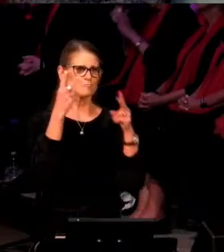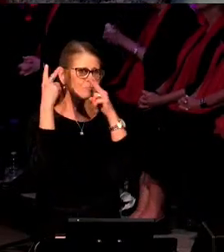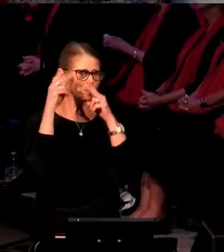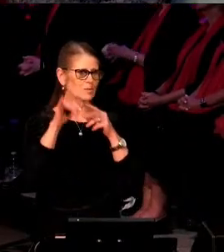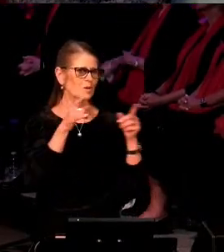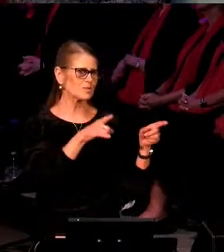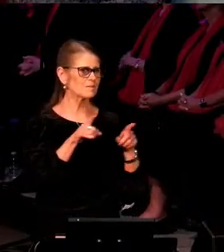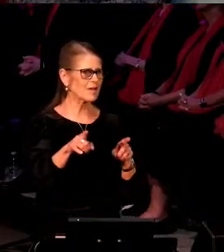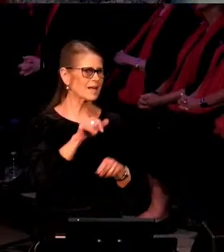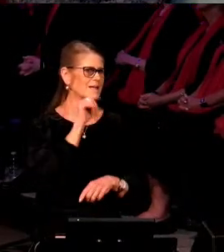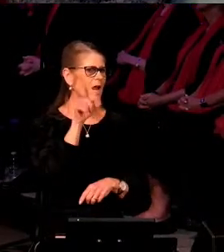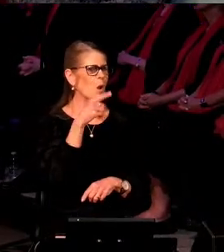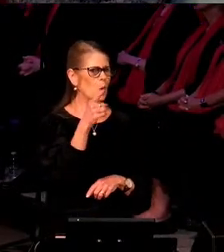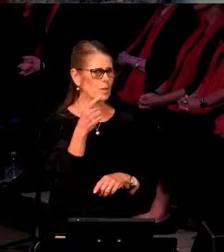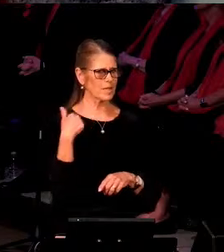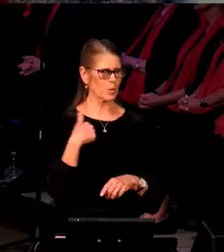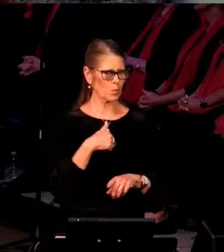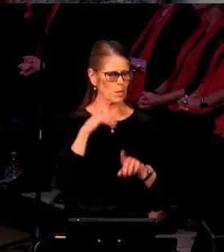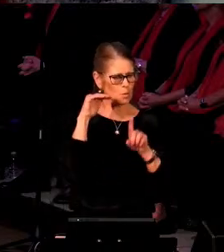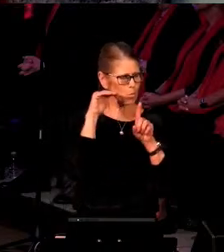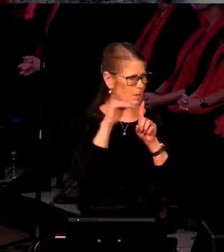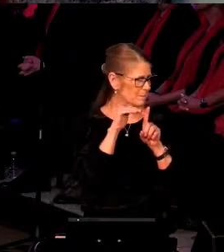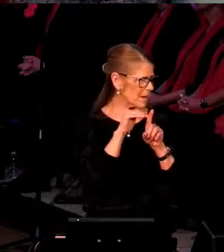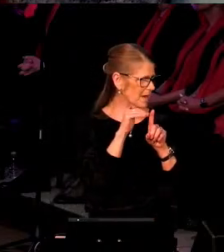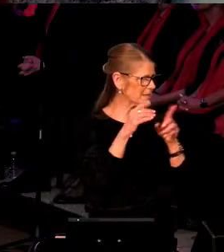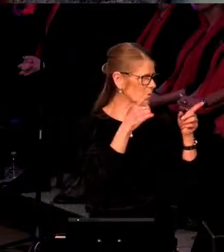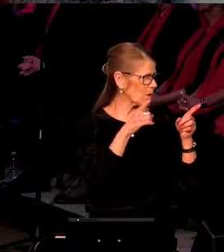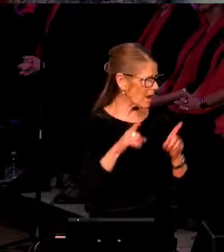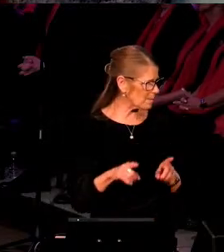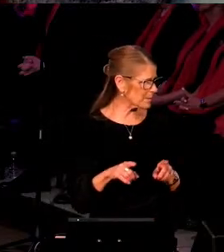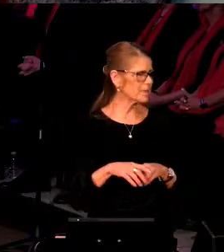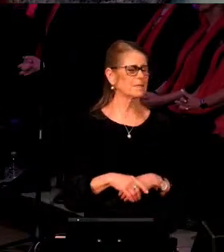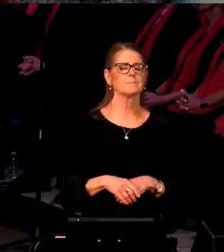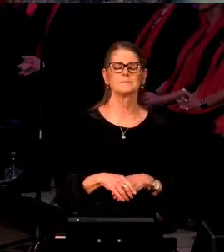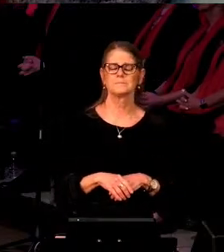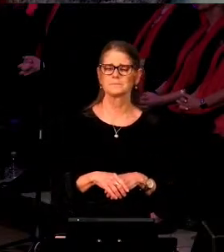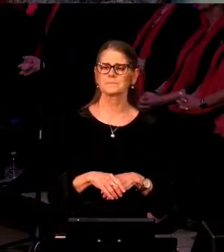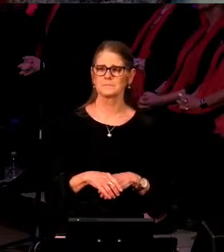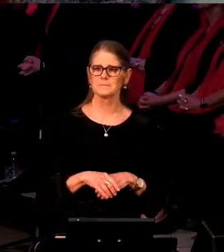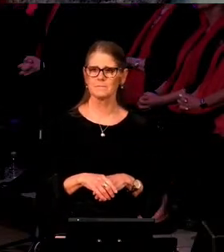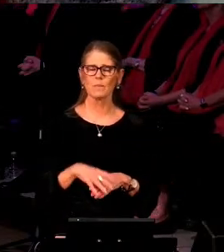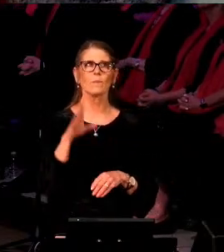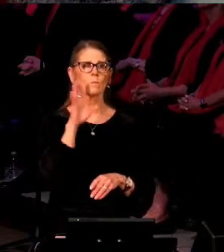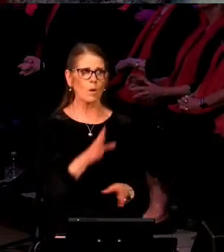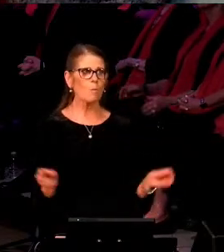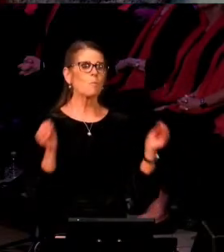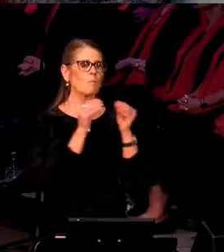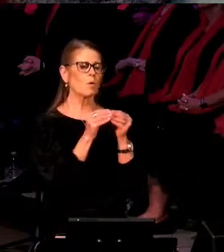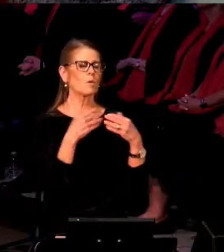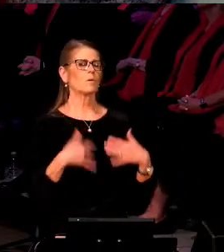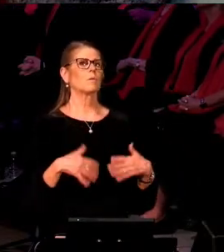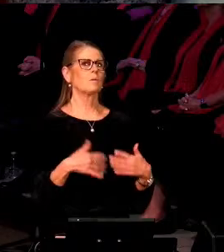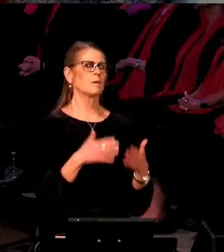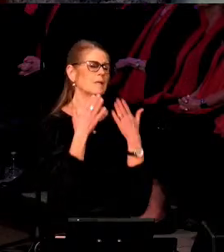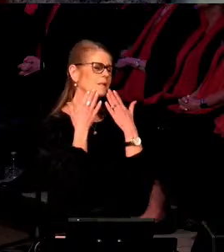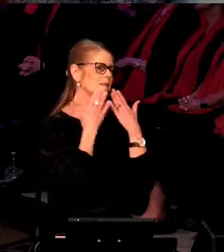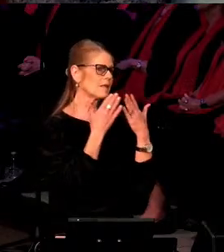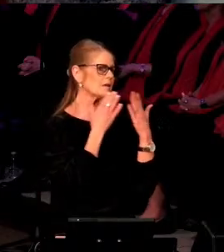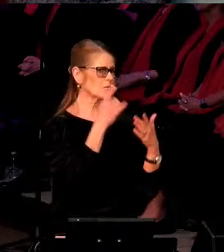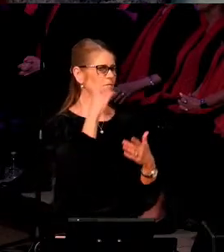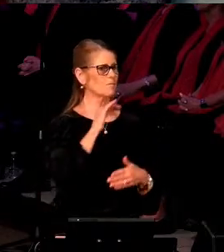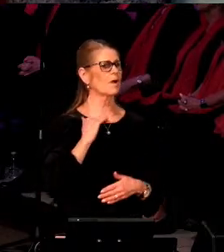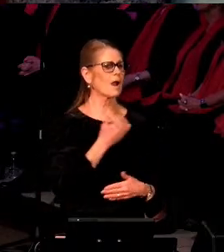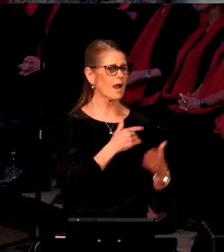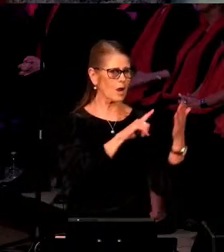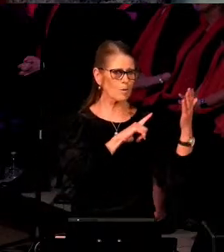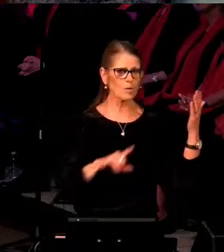events, will not only be reminded of what happened, but will be even more thankful for our Lord